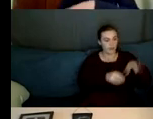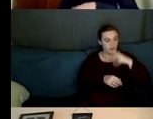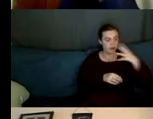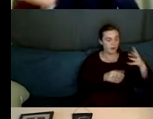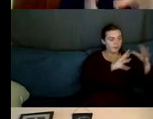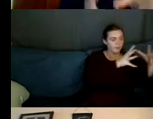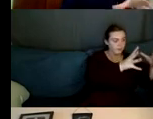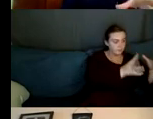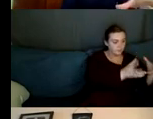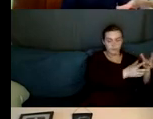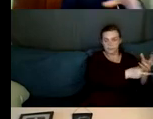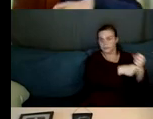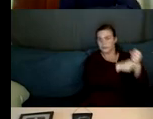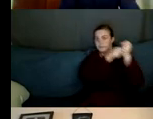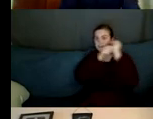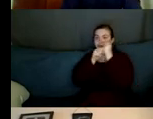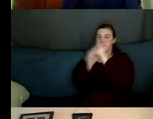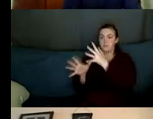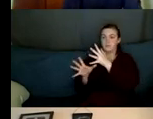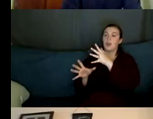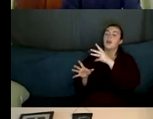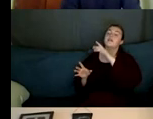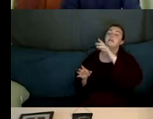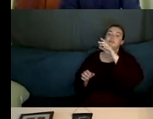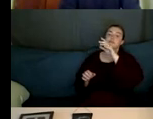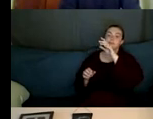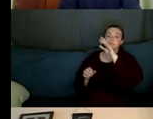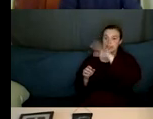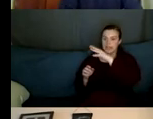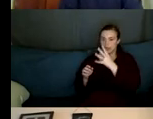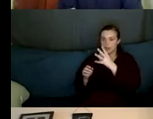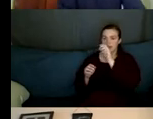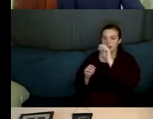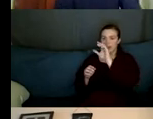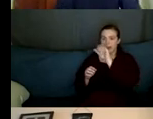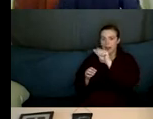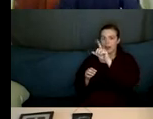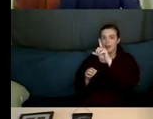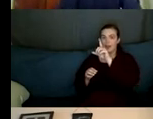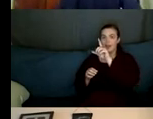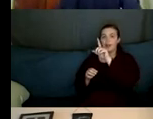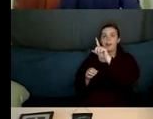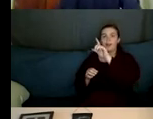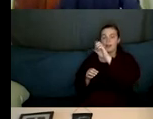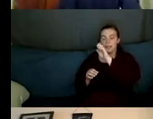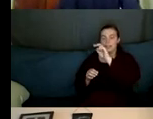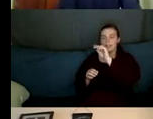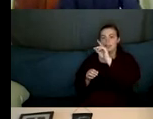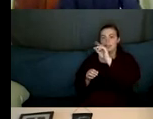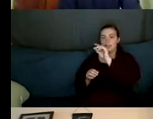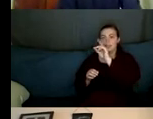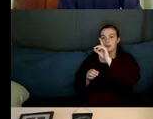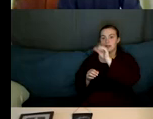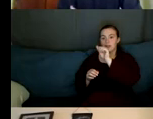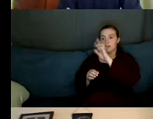spreadsheet and you're going to throw it on your calendar. One of the things I did to make life easier for me is I've color coded my